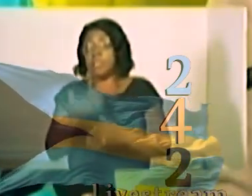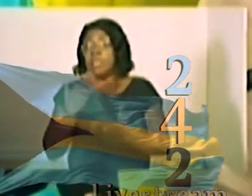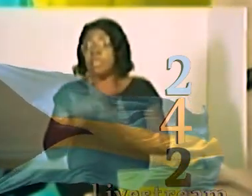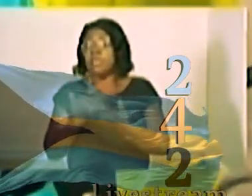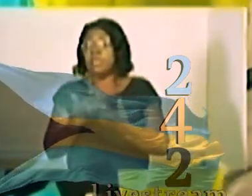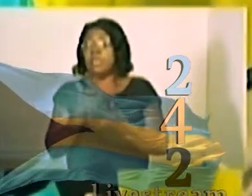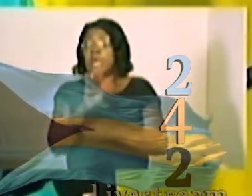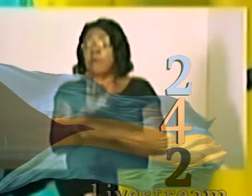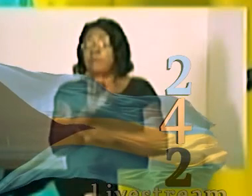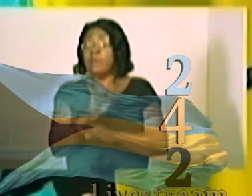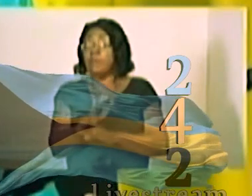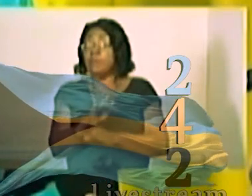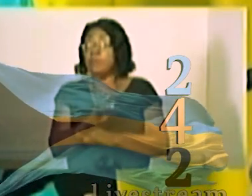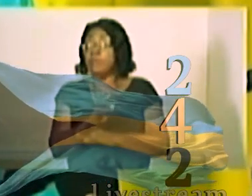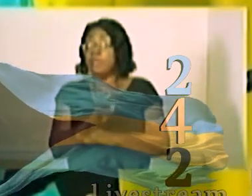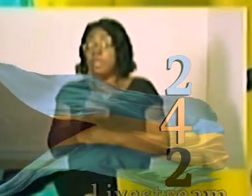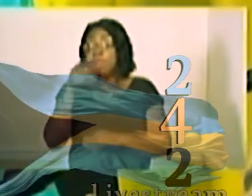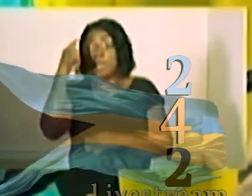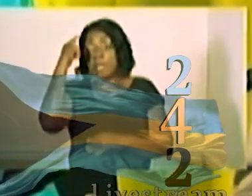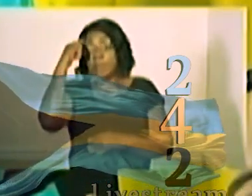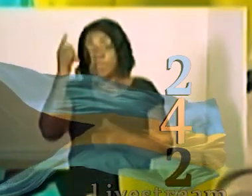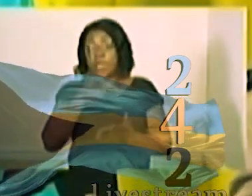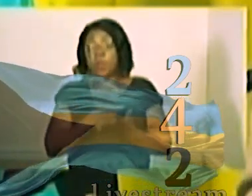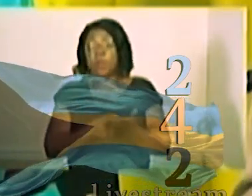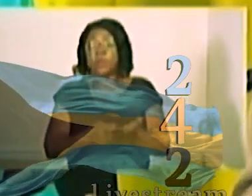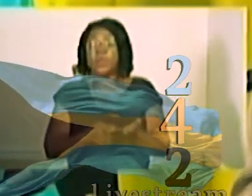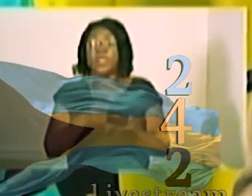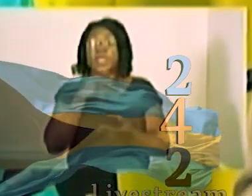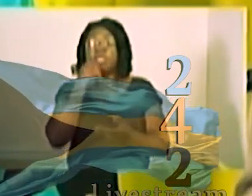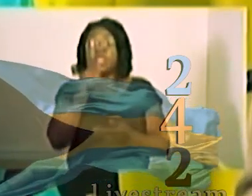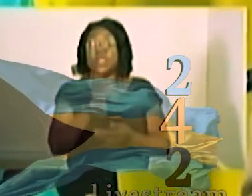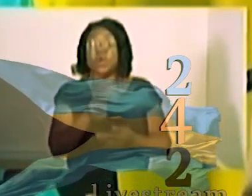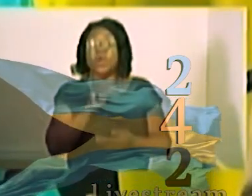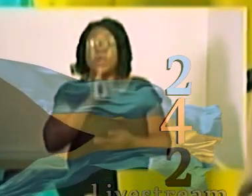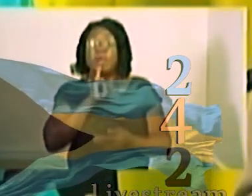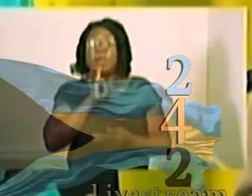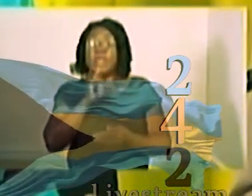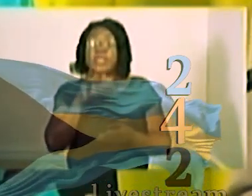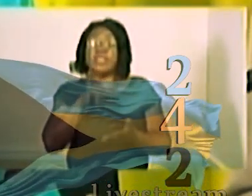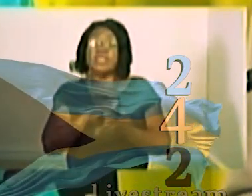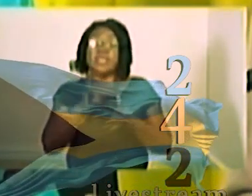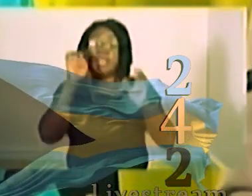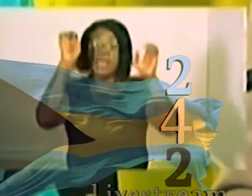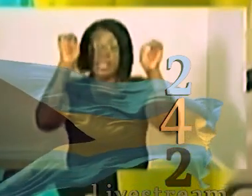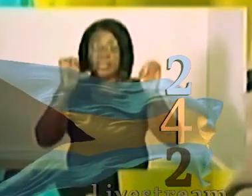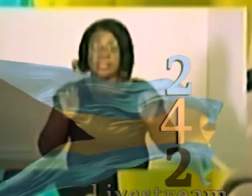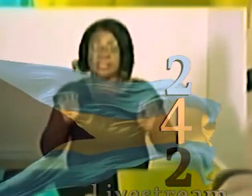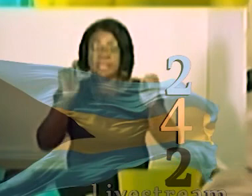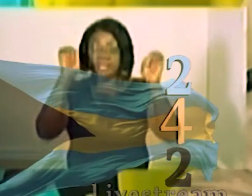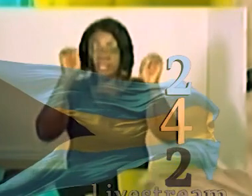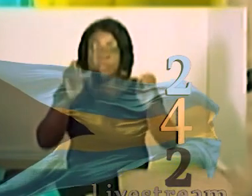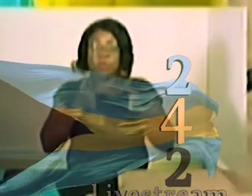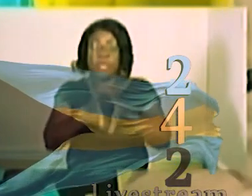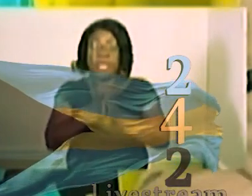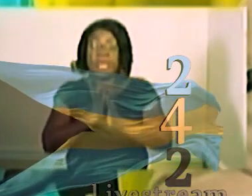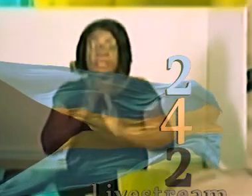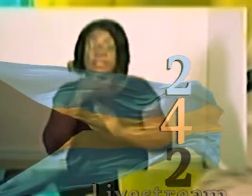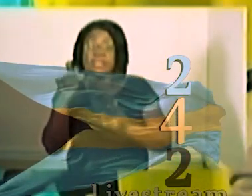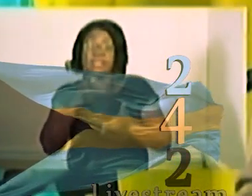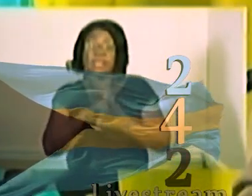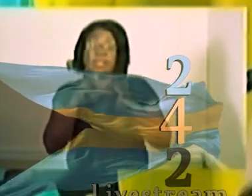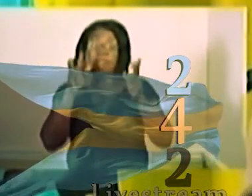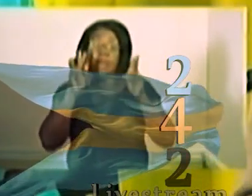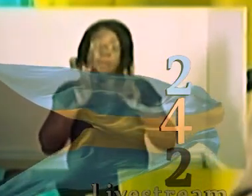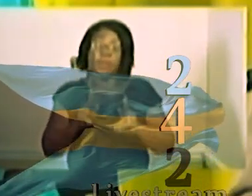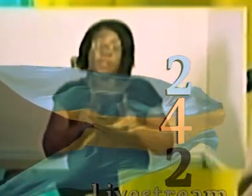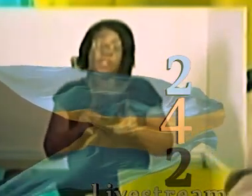Good afternoon. I think what we can assure ourselves of when it comes to exercising is what we are asking is that persons